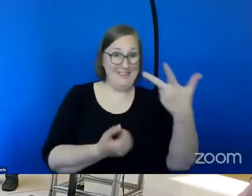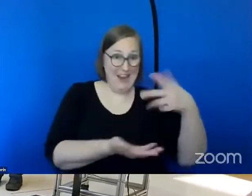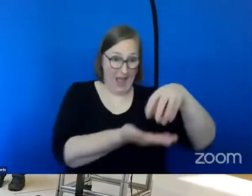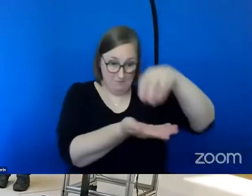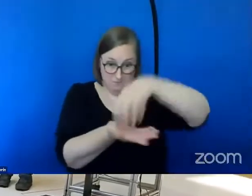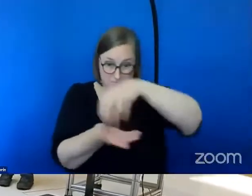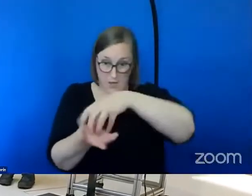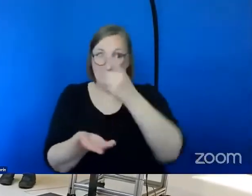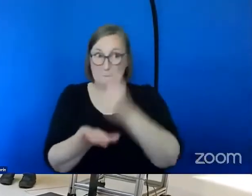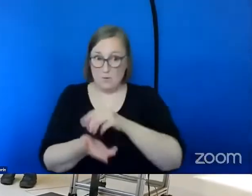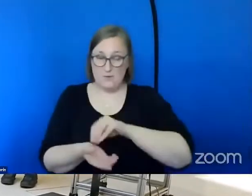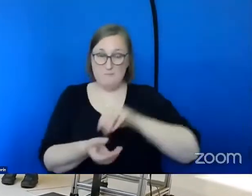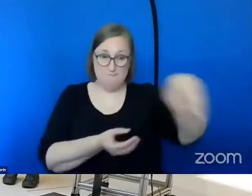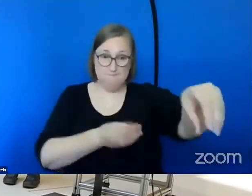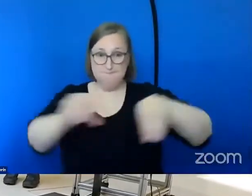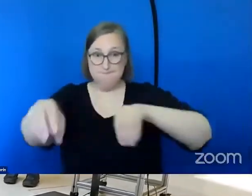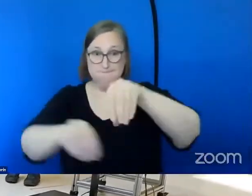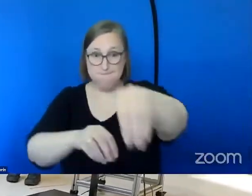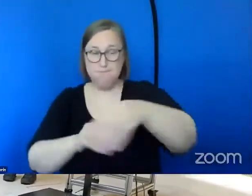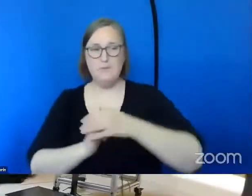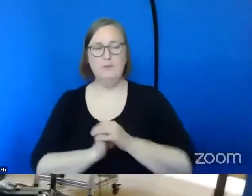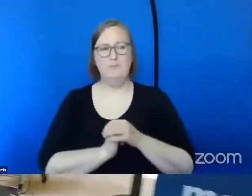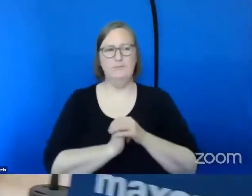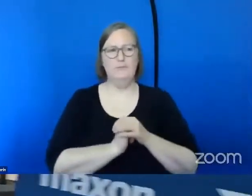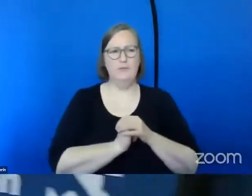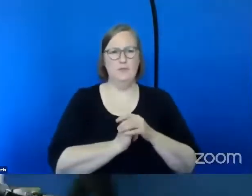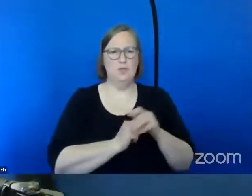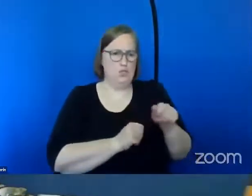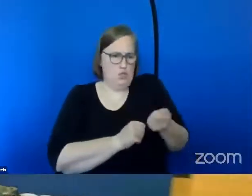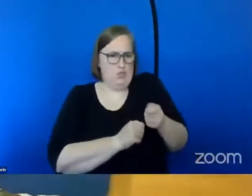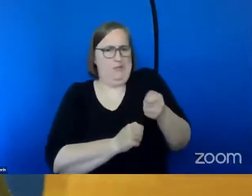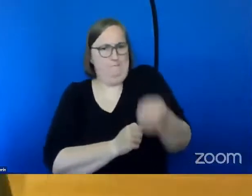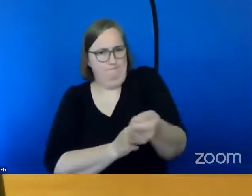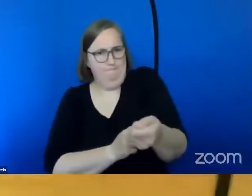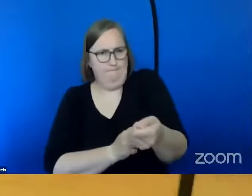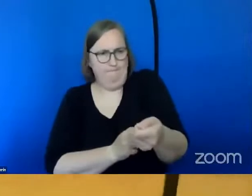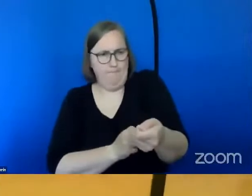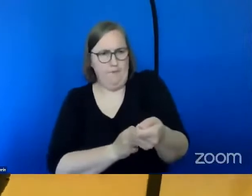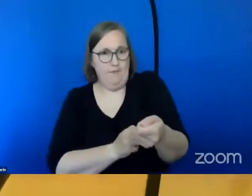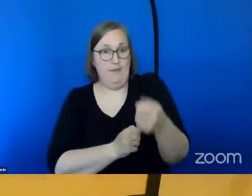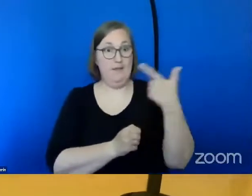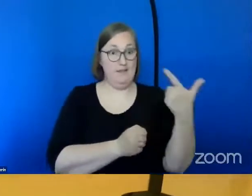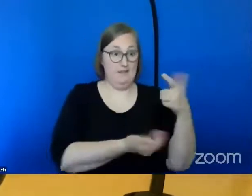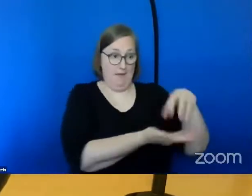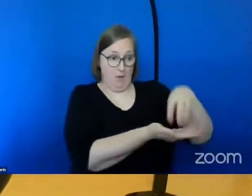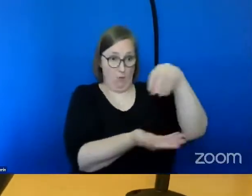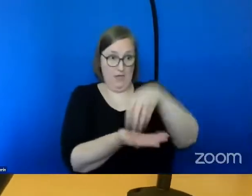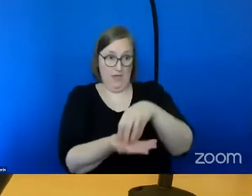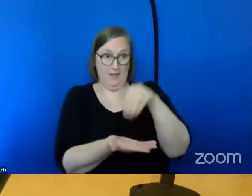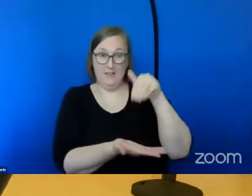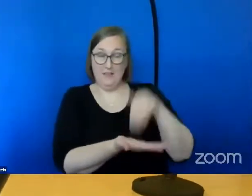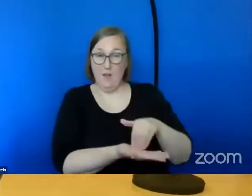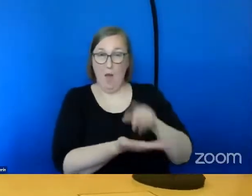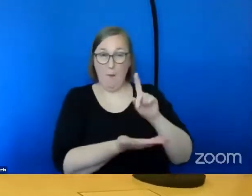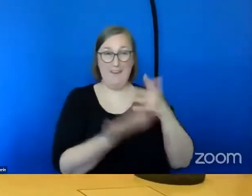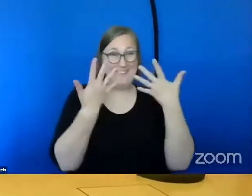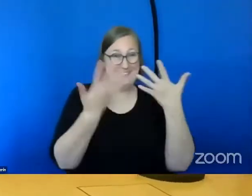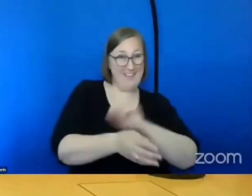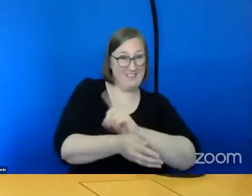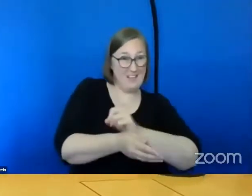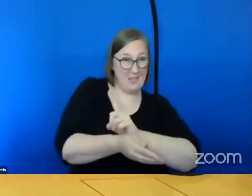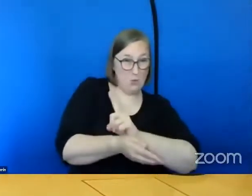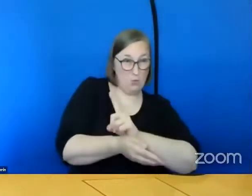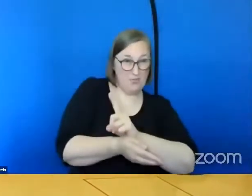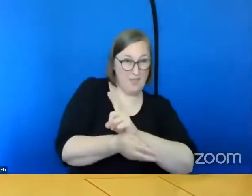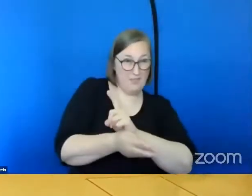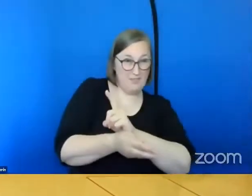board, Tony is struggling again against the clock. He picks up the marble easily and quickly. 5 seconds left on the clock. Marble looks